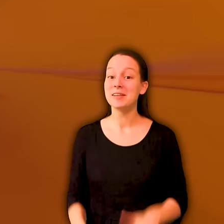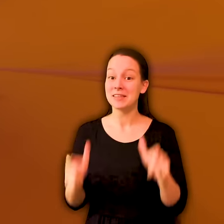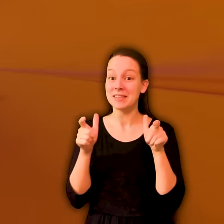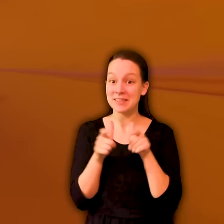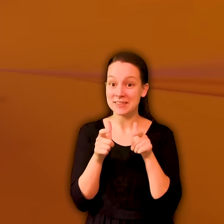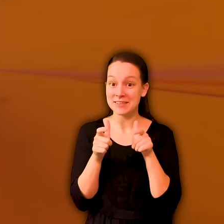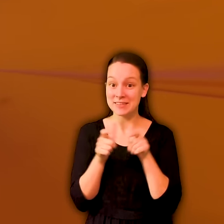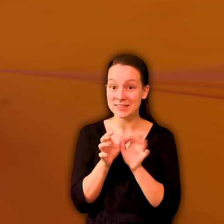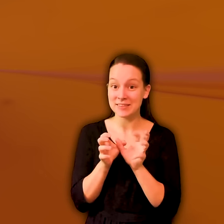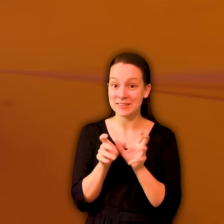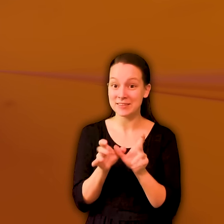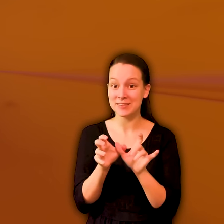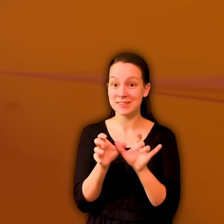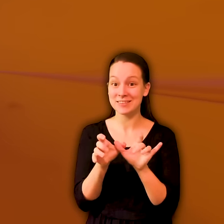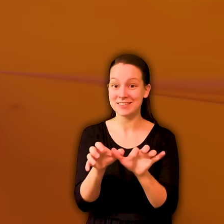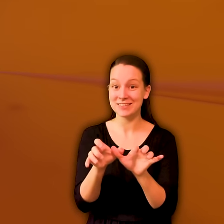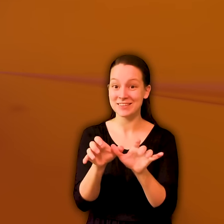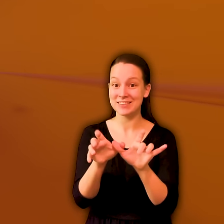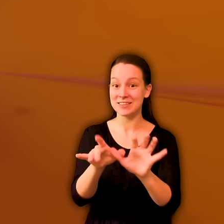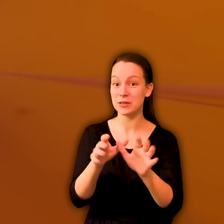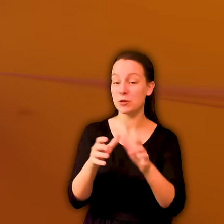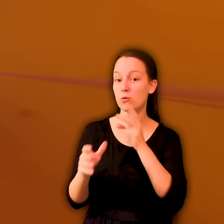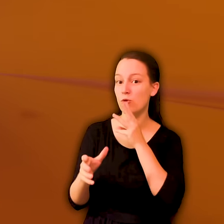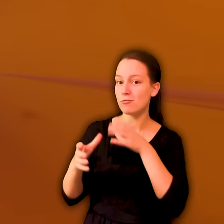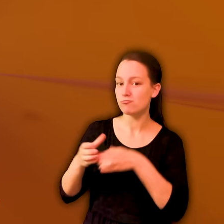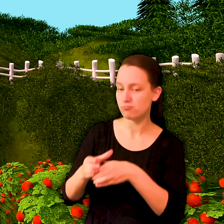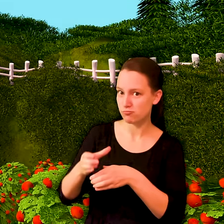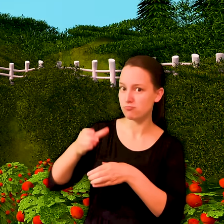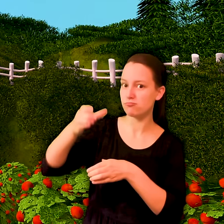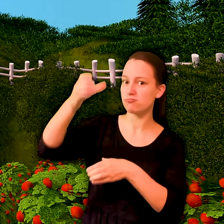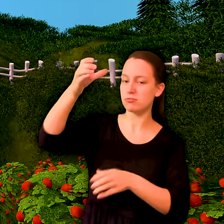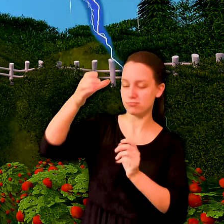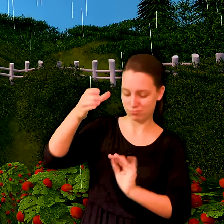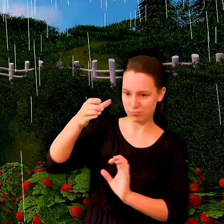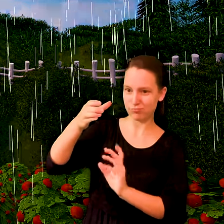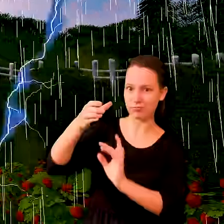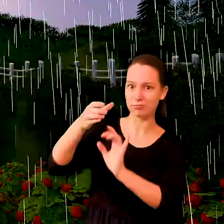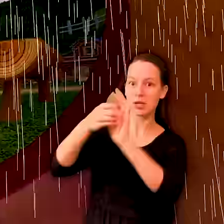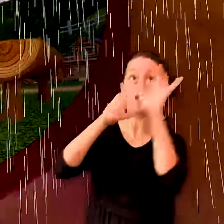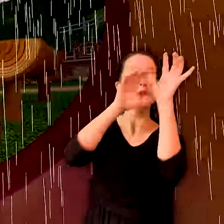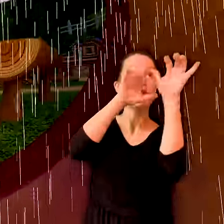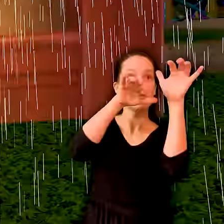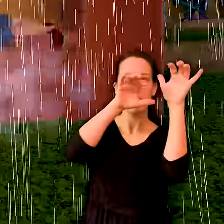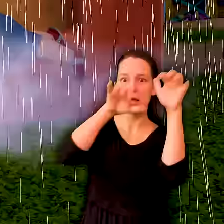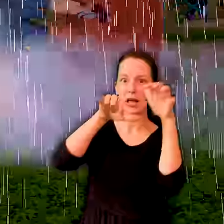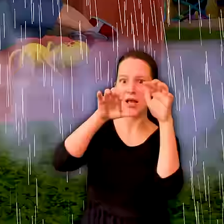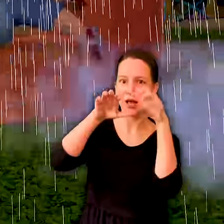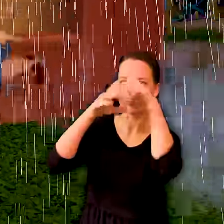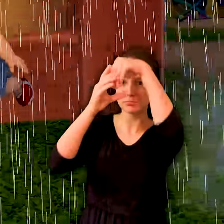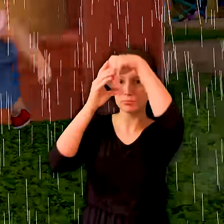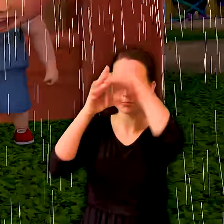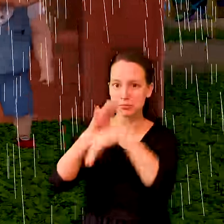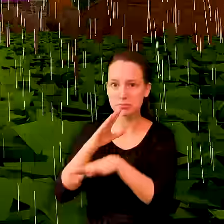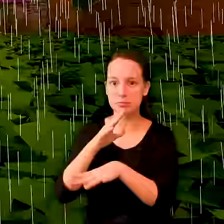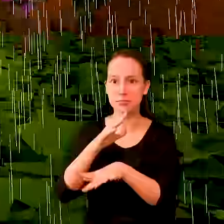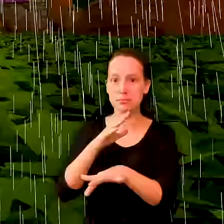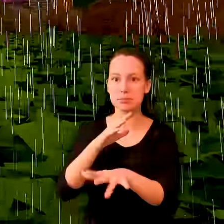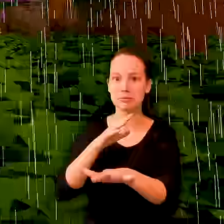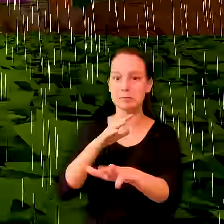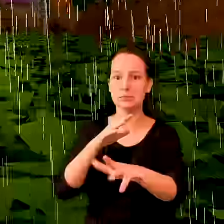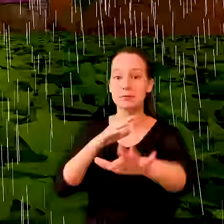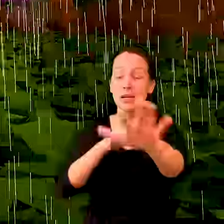the incy wincy spider climbed up the water spout down came the rain and washed the spider